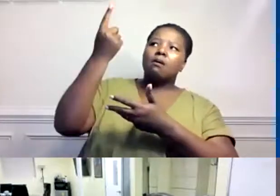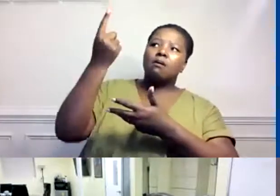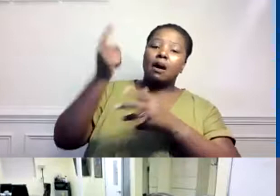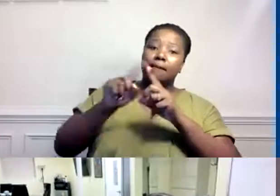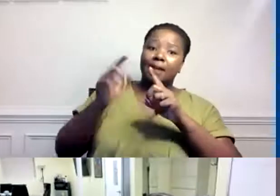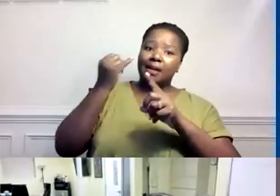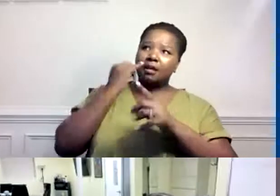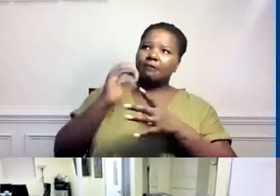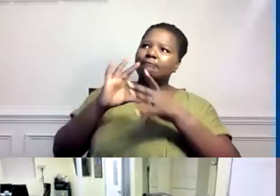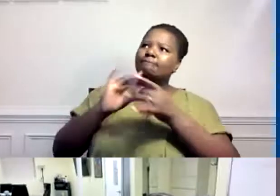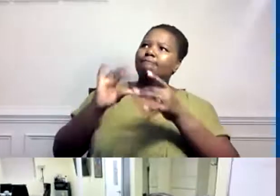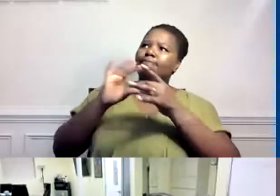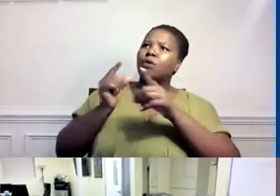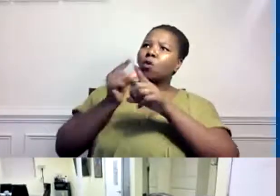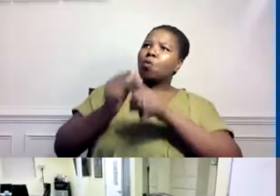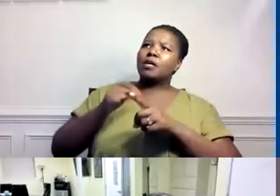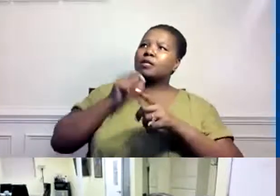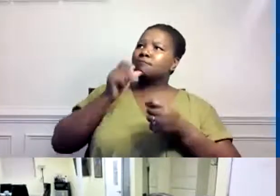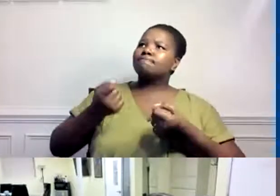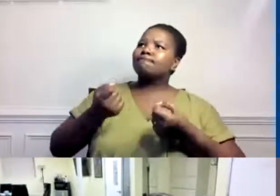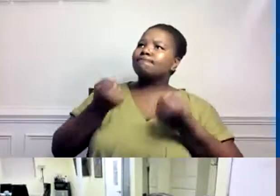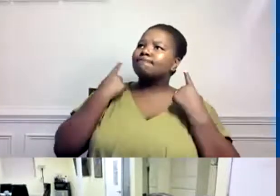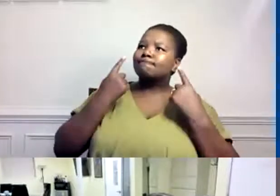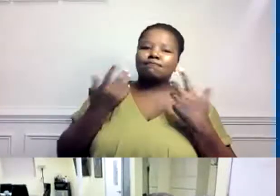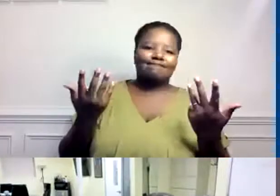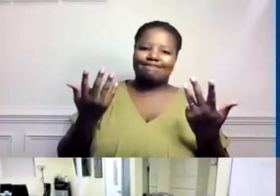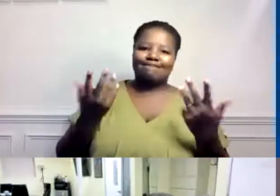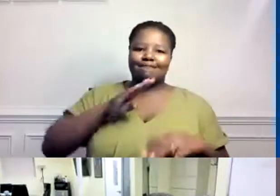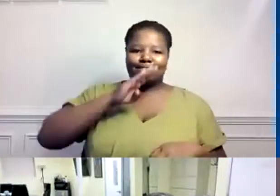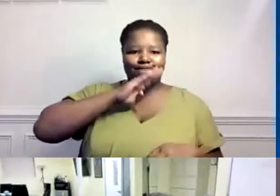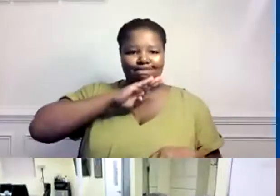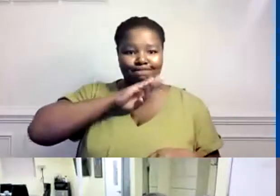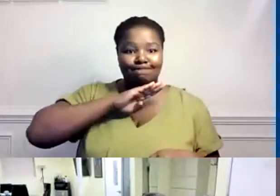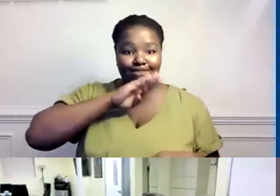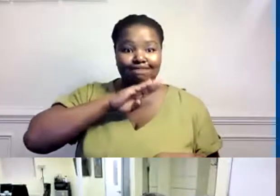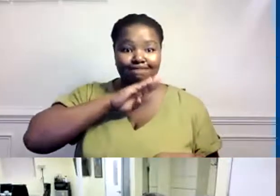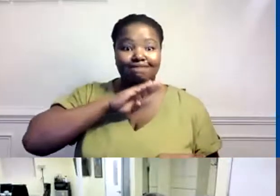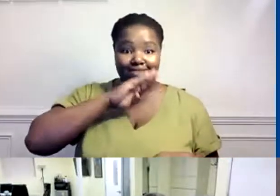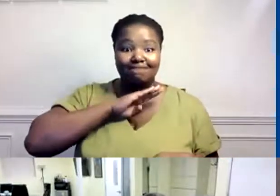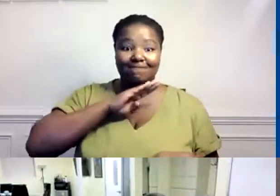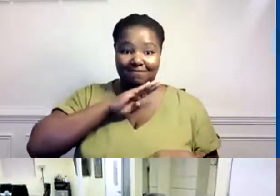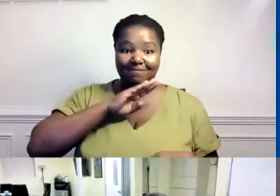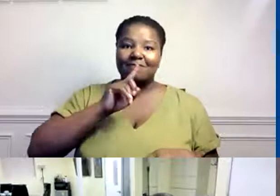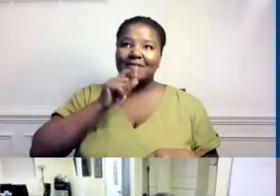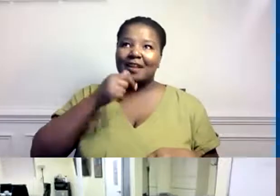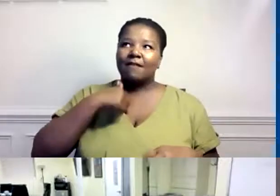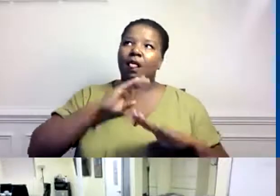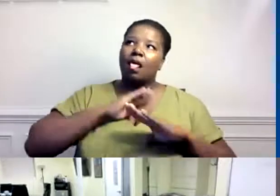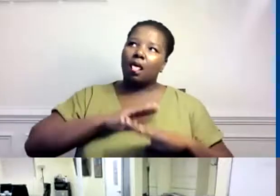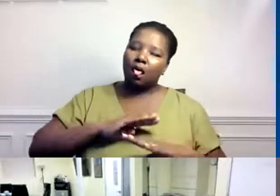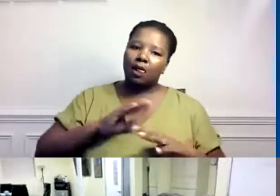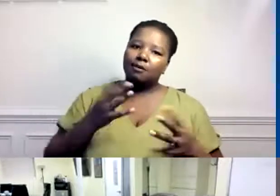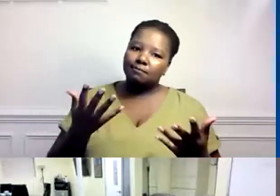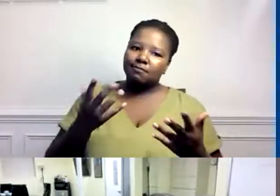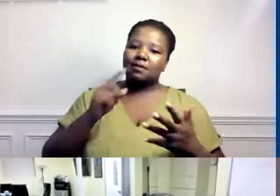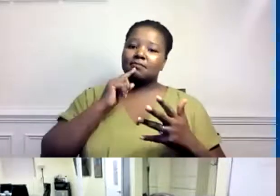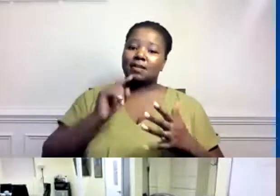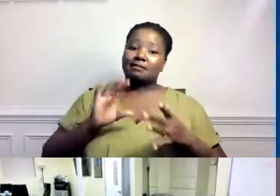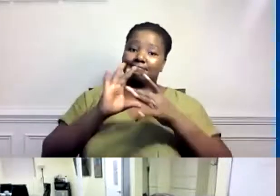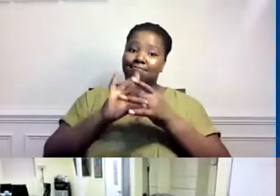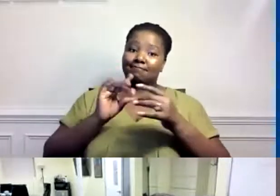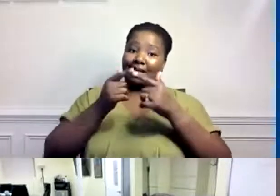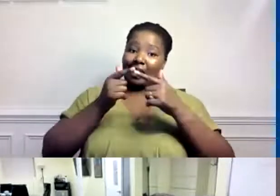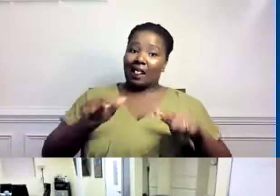if somebody speaks in a way that you don't understand. It can be very demoralizing. So we should all speak in a way that we can